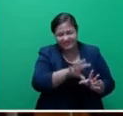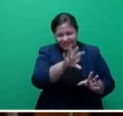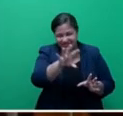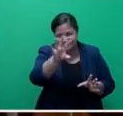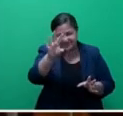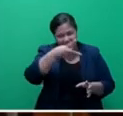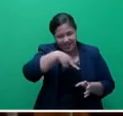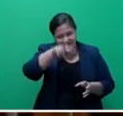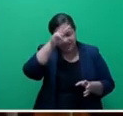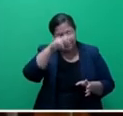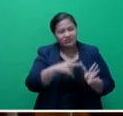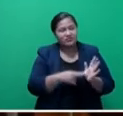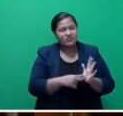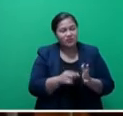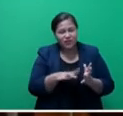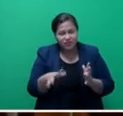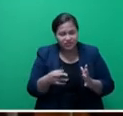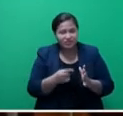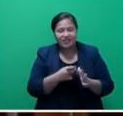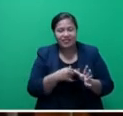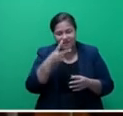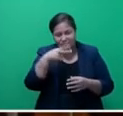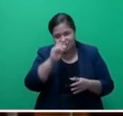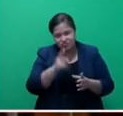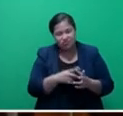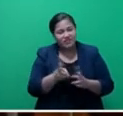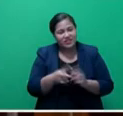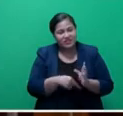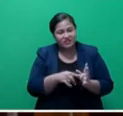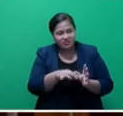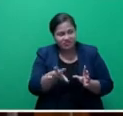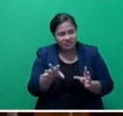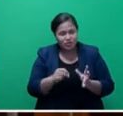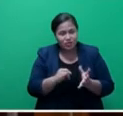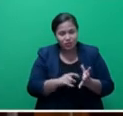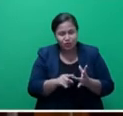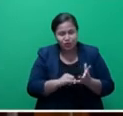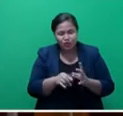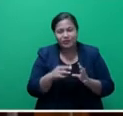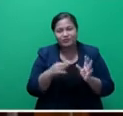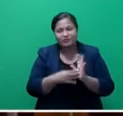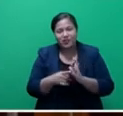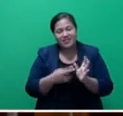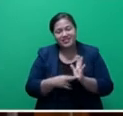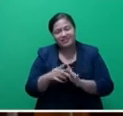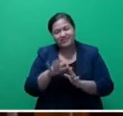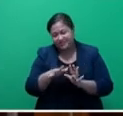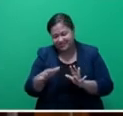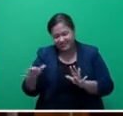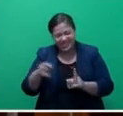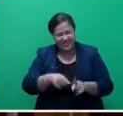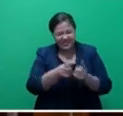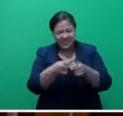Matasawalewu, Nukuvo, Lavindi, Kandavu Koro, Vukavu, Soso, Dravualu, Muani, Levuka, Vadalea, and Davingele.